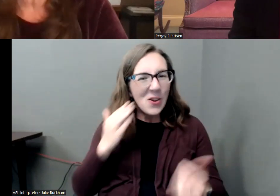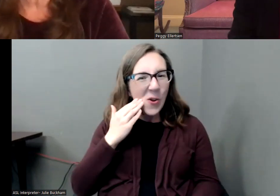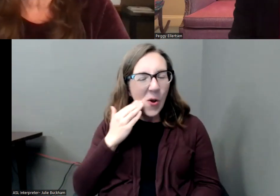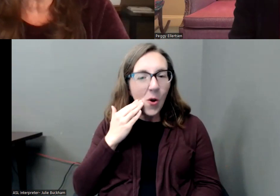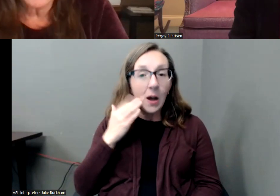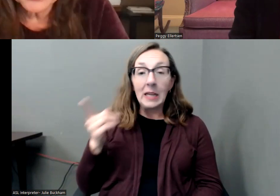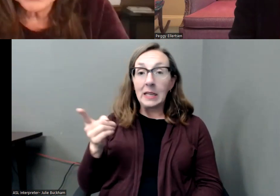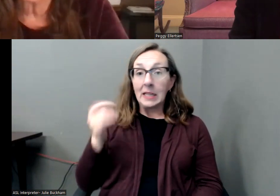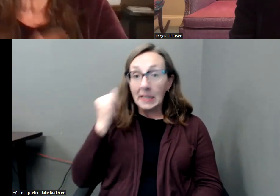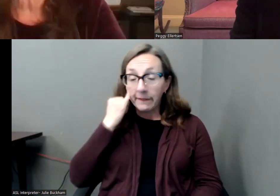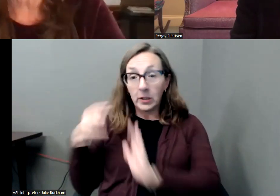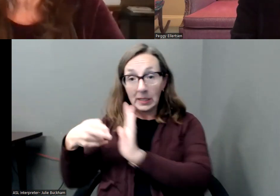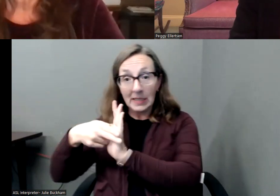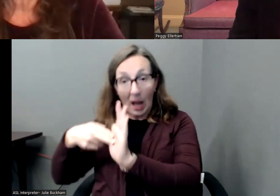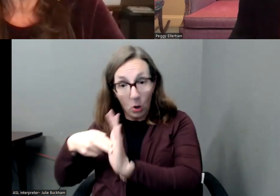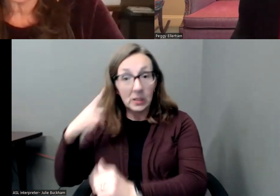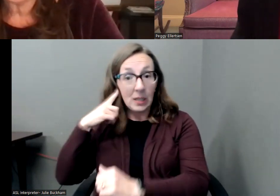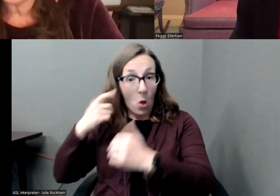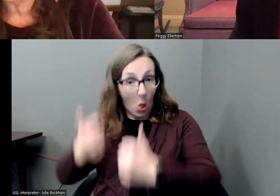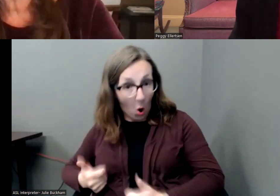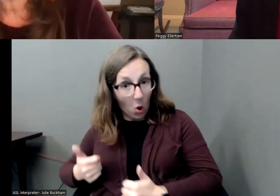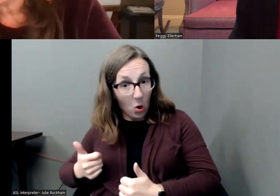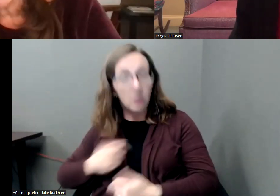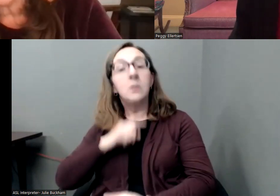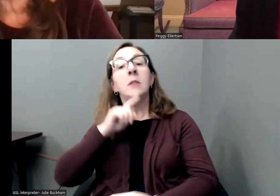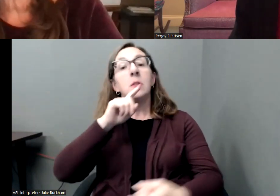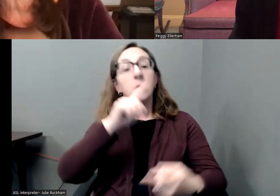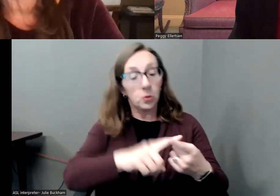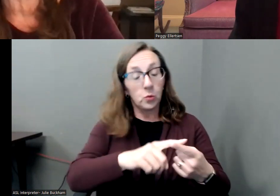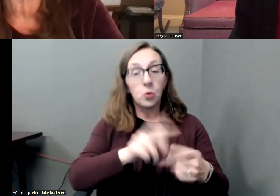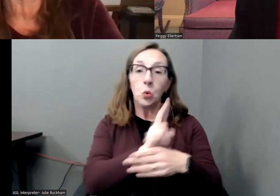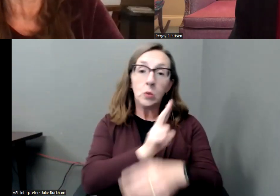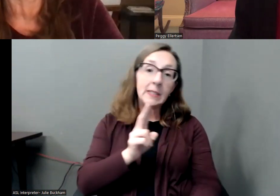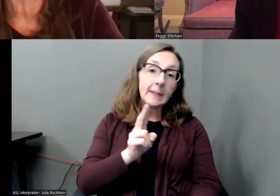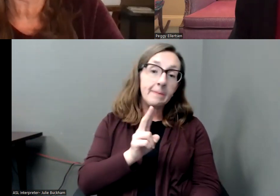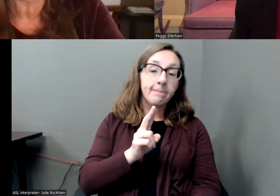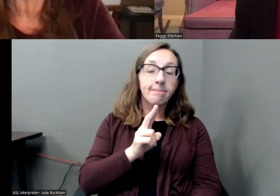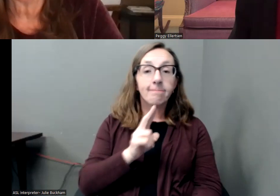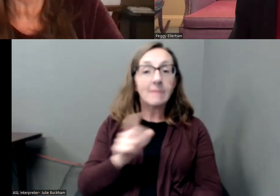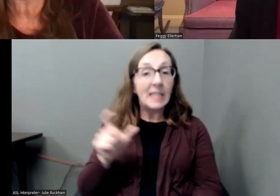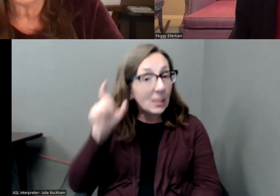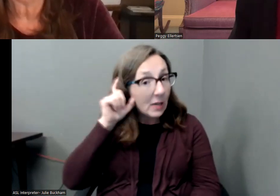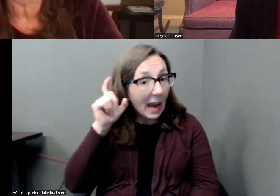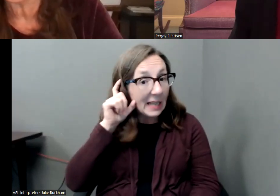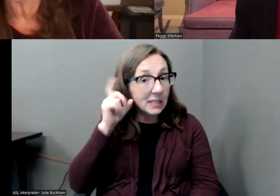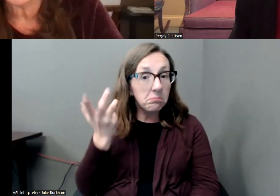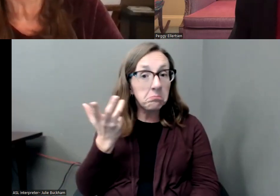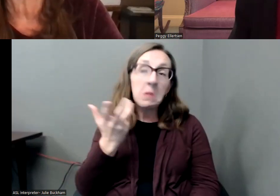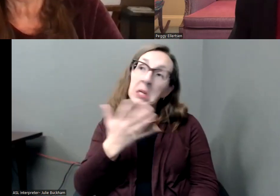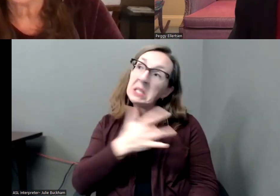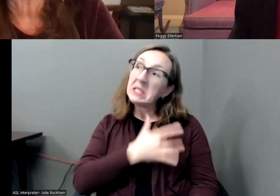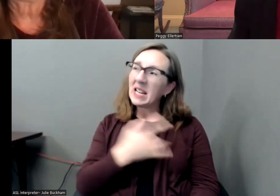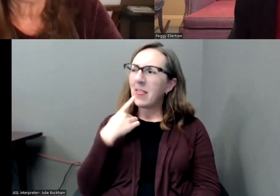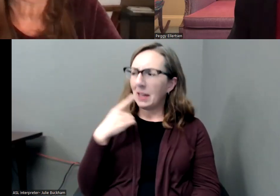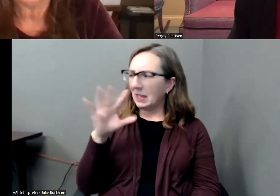from being diagnosed with hearing loss to starting to use hearing aids or some kind of assistive technology is about 9 years. I think it